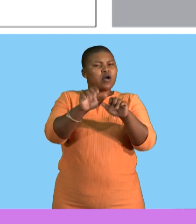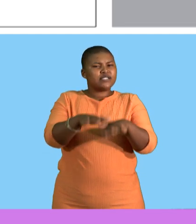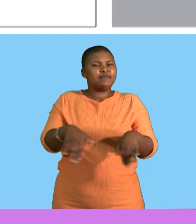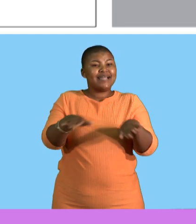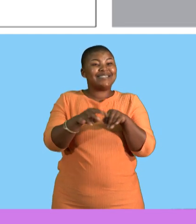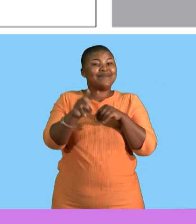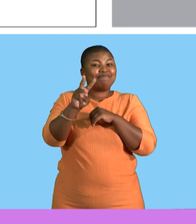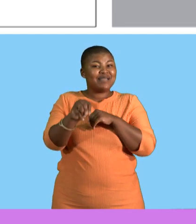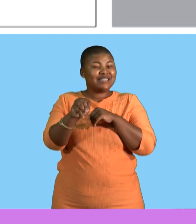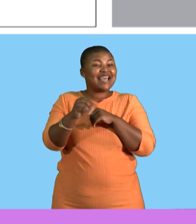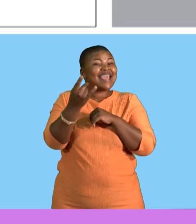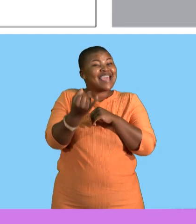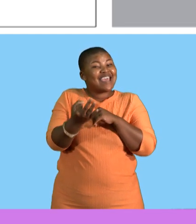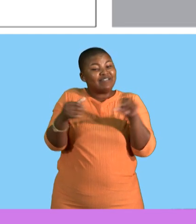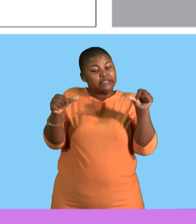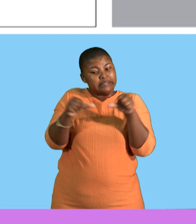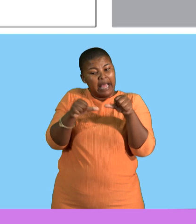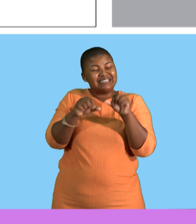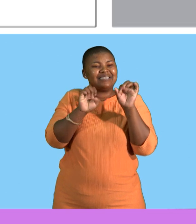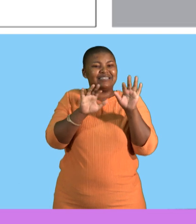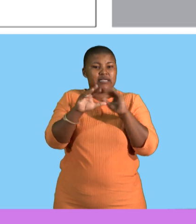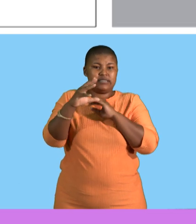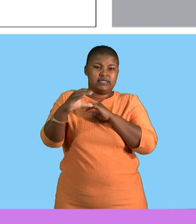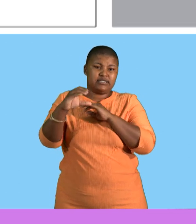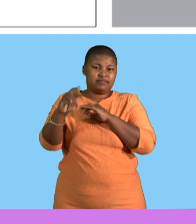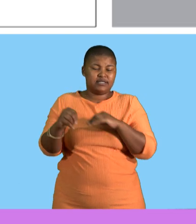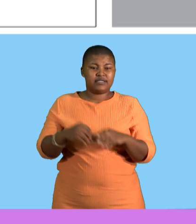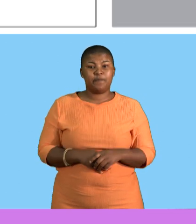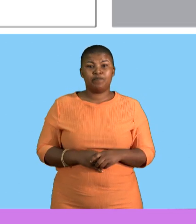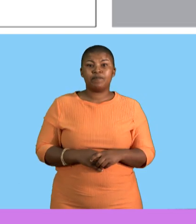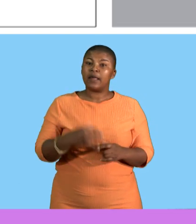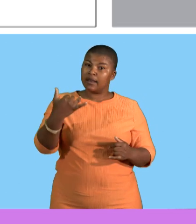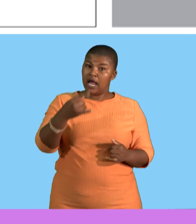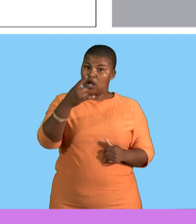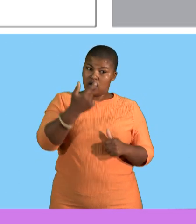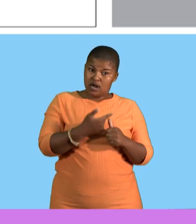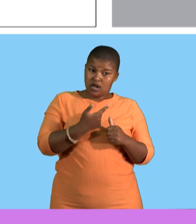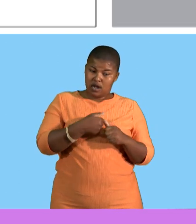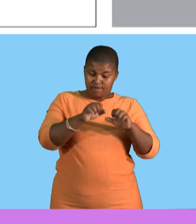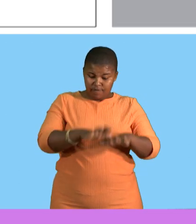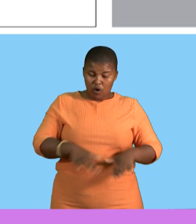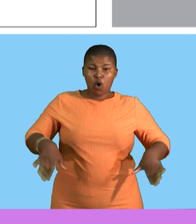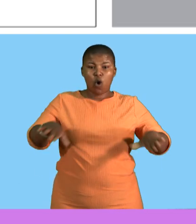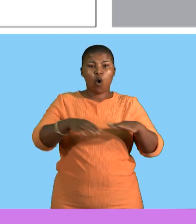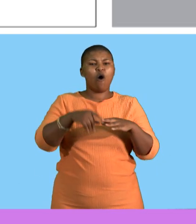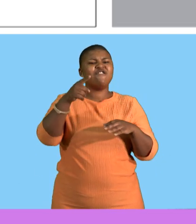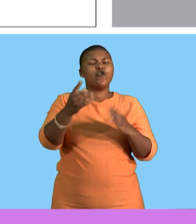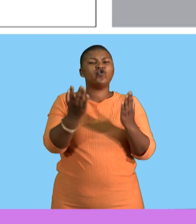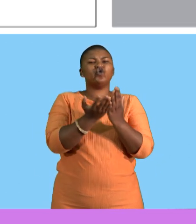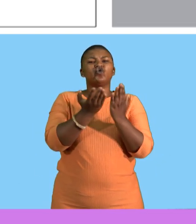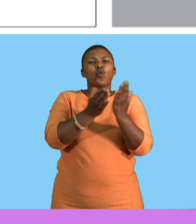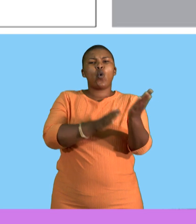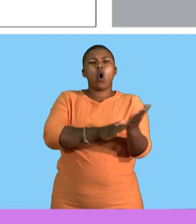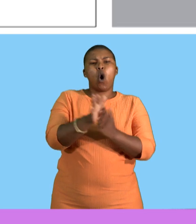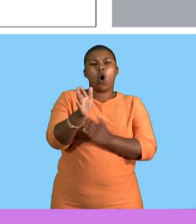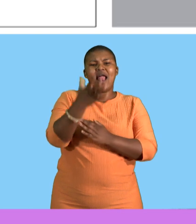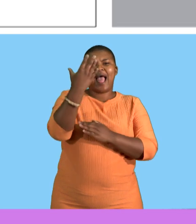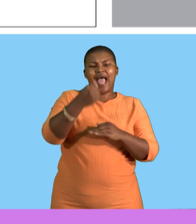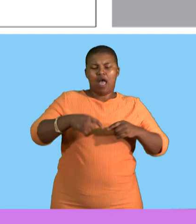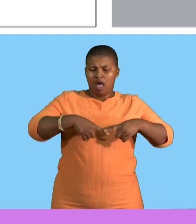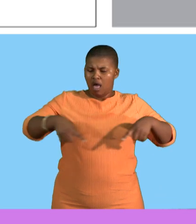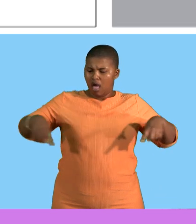if measured length is 10 centimeters, and calculate the floor area of the school hall if it has a length of 3